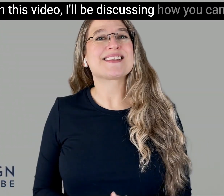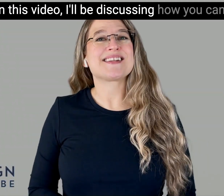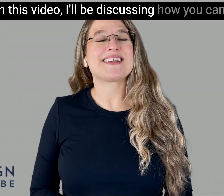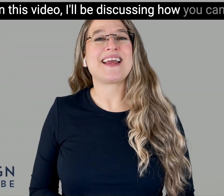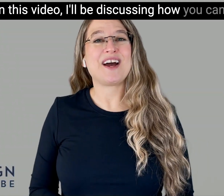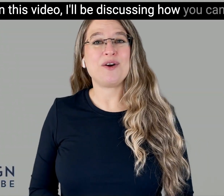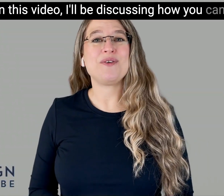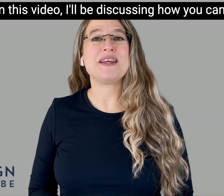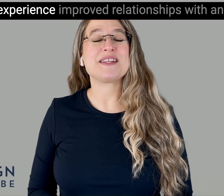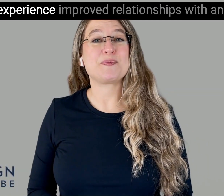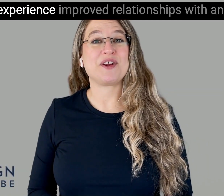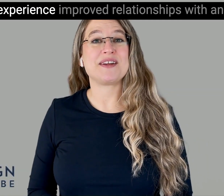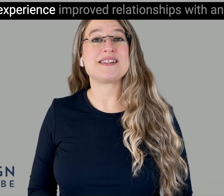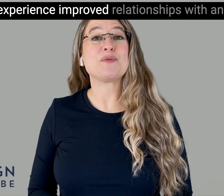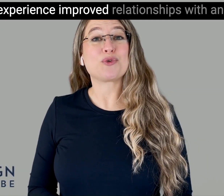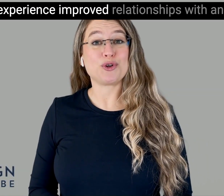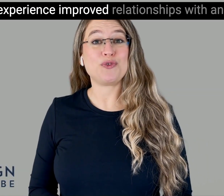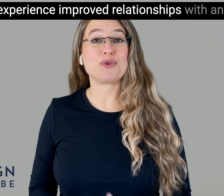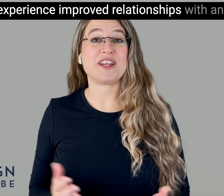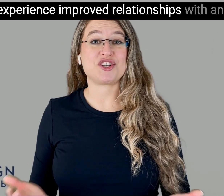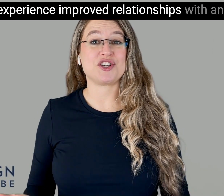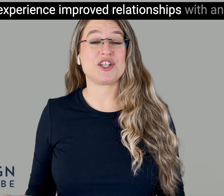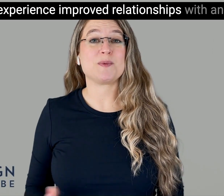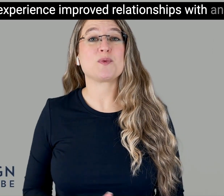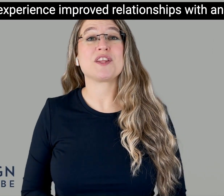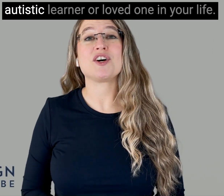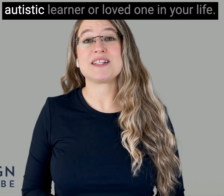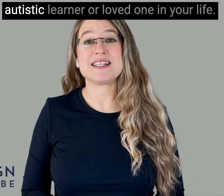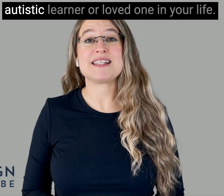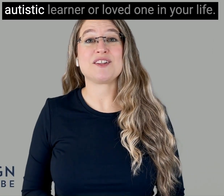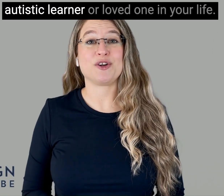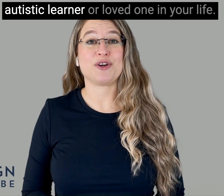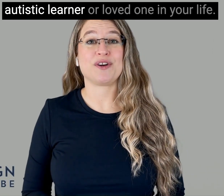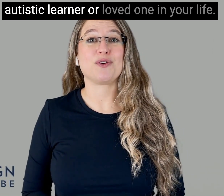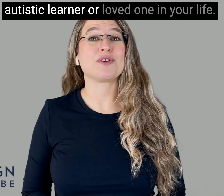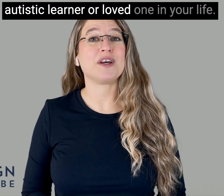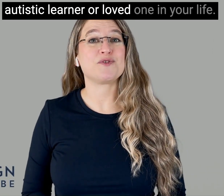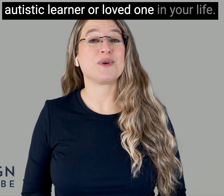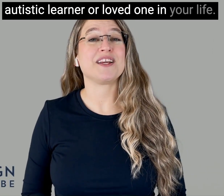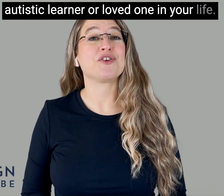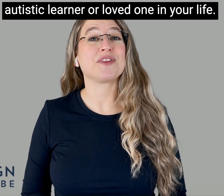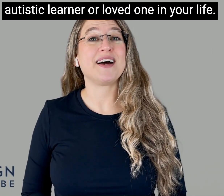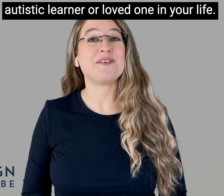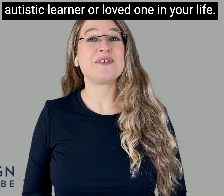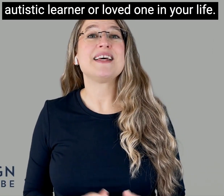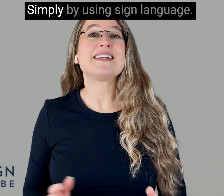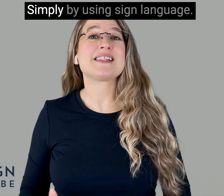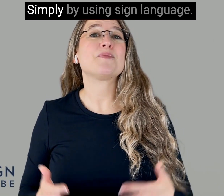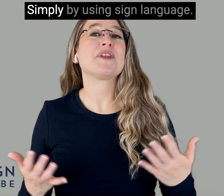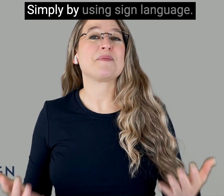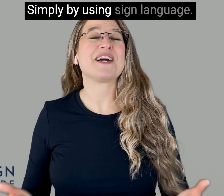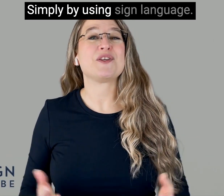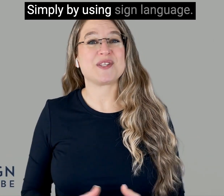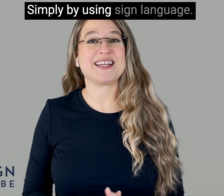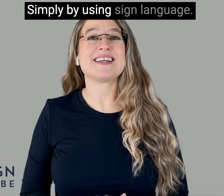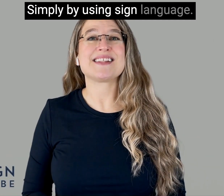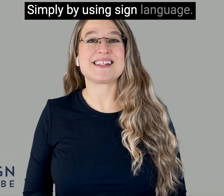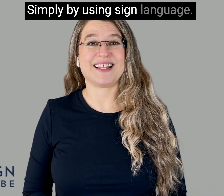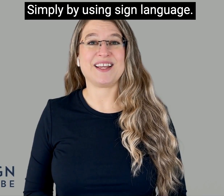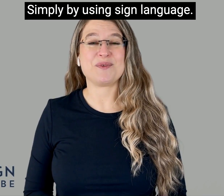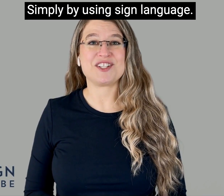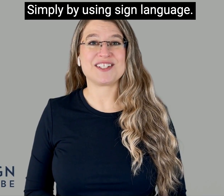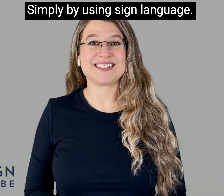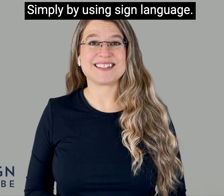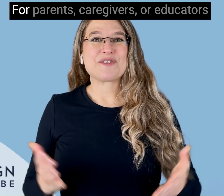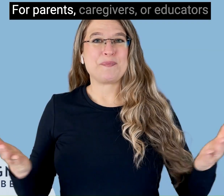I'll be discussing how you can experience improved relationships with an autistic learner or loved one in your life simply by using